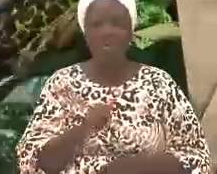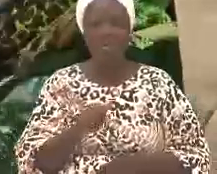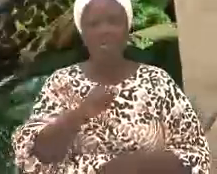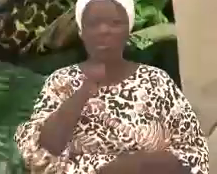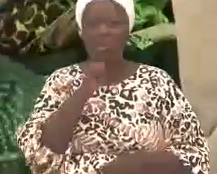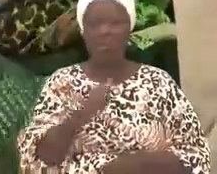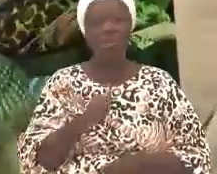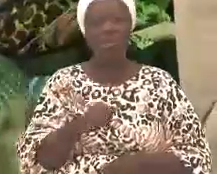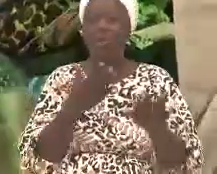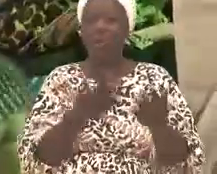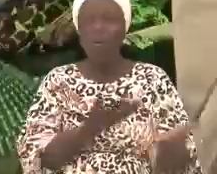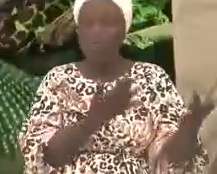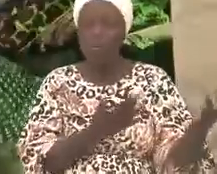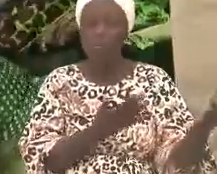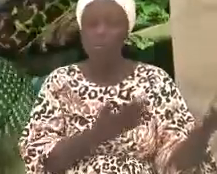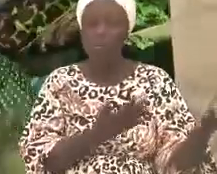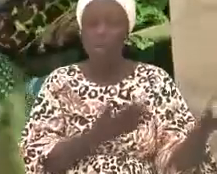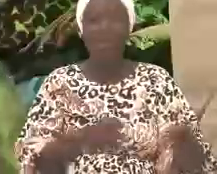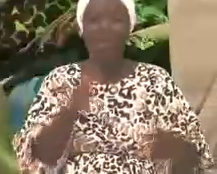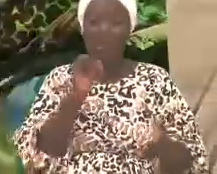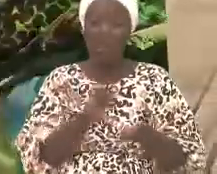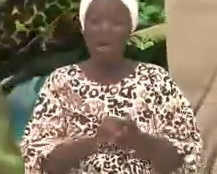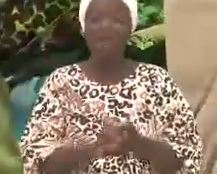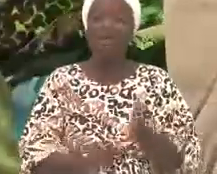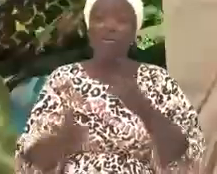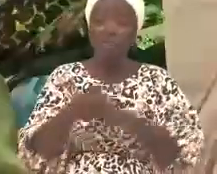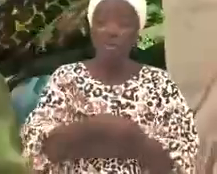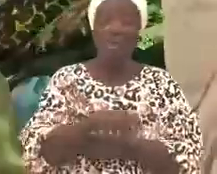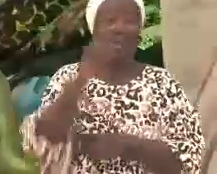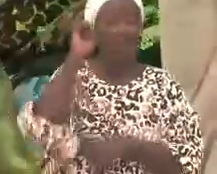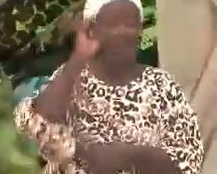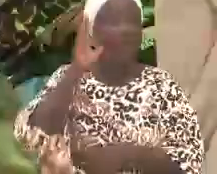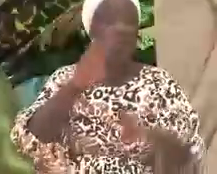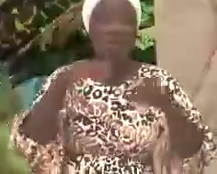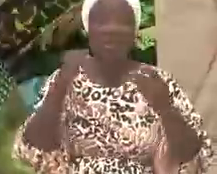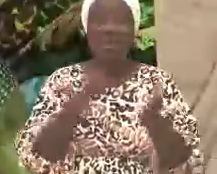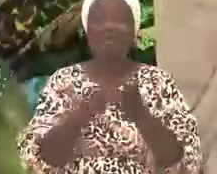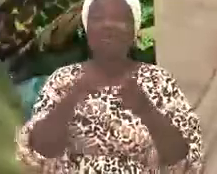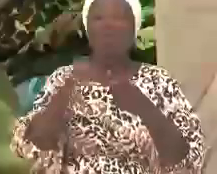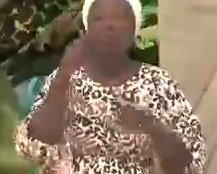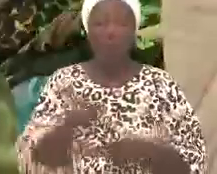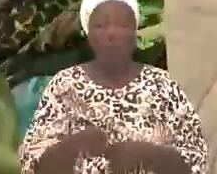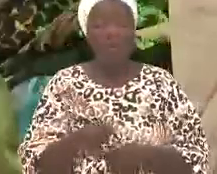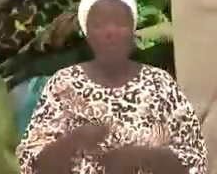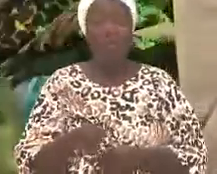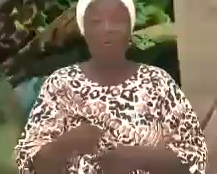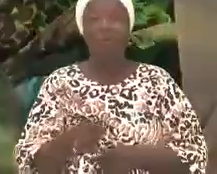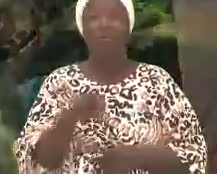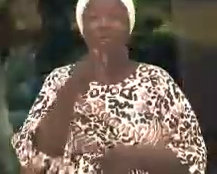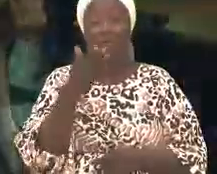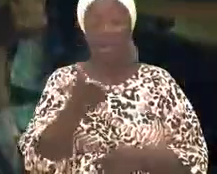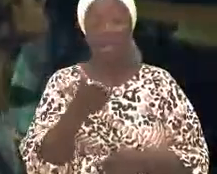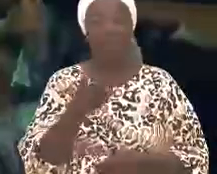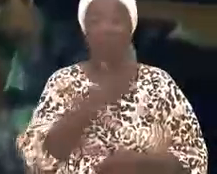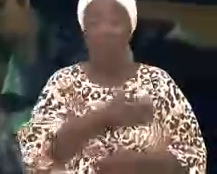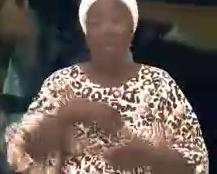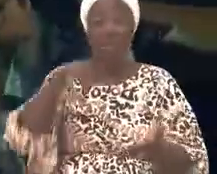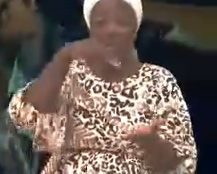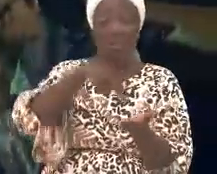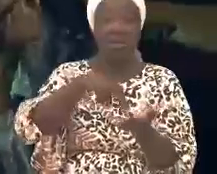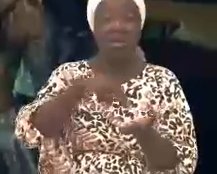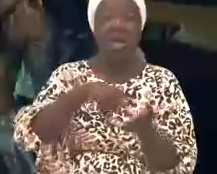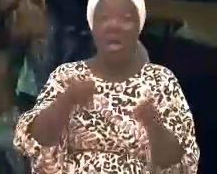or delay. That today, he will give each unto you. There, stand up right there. As you stand